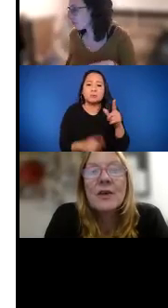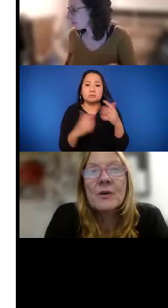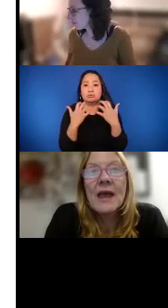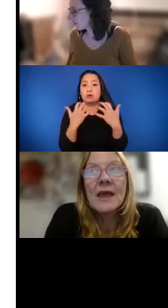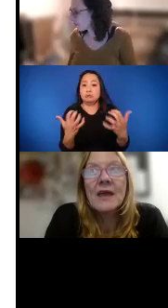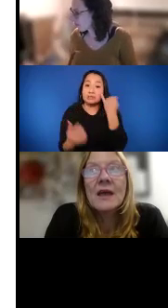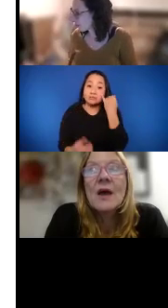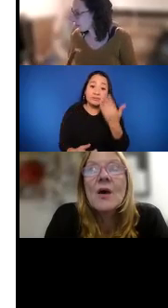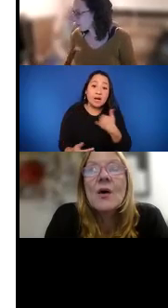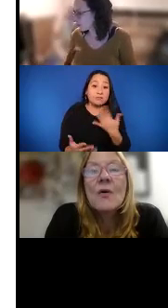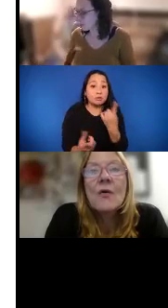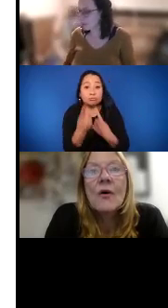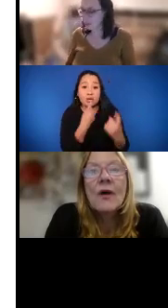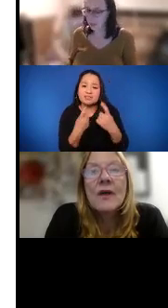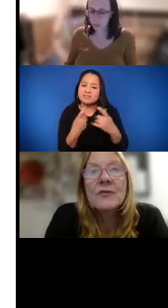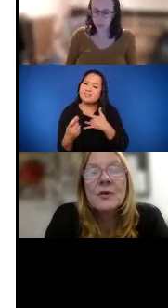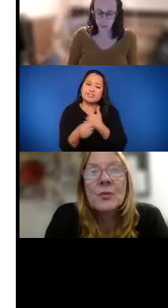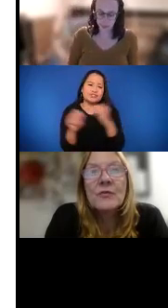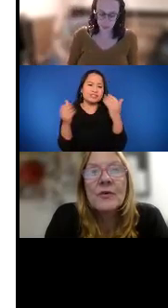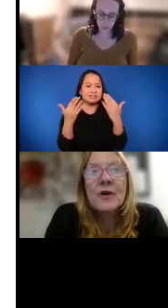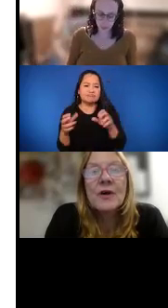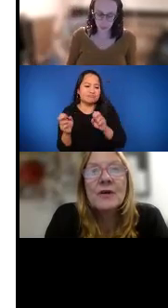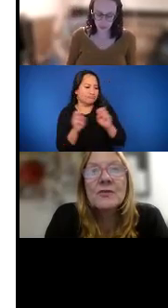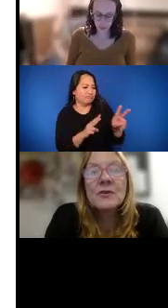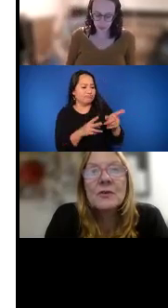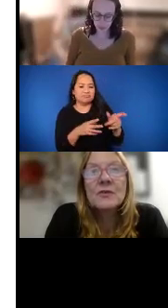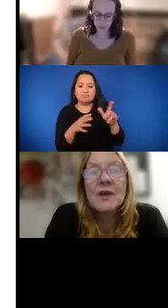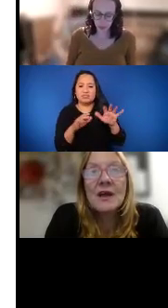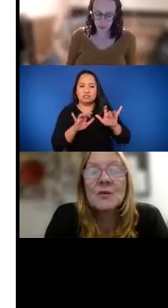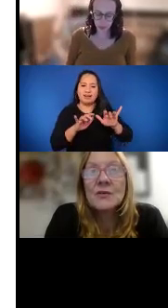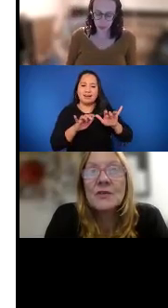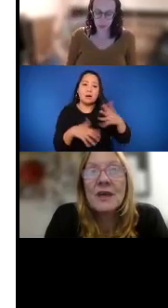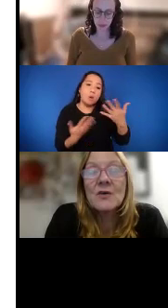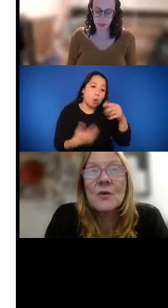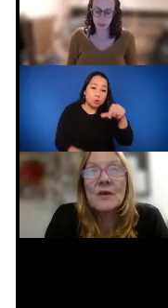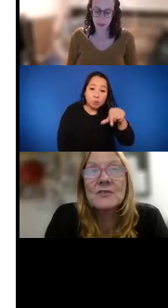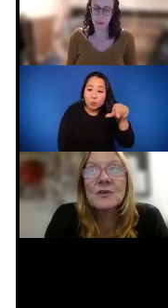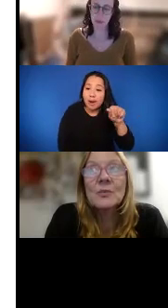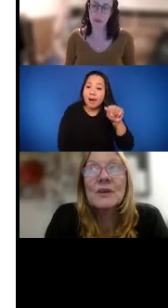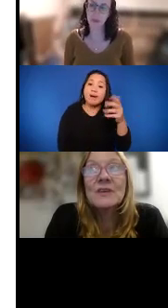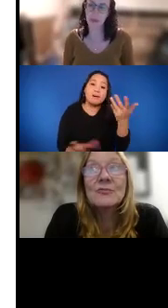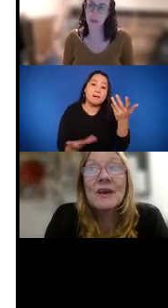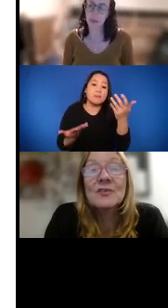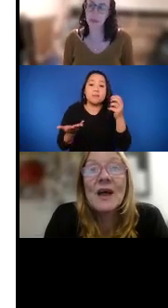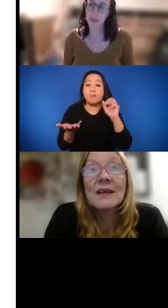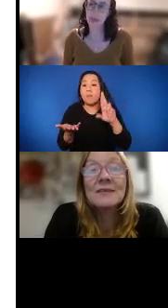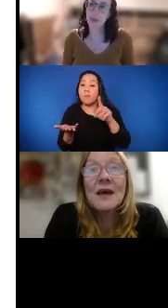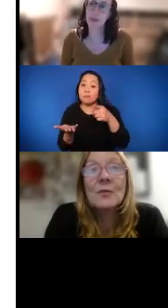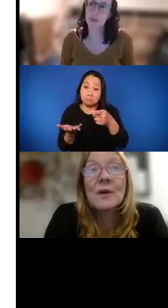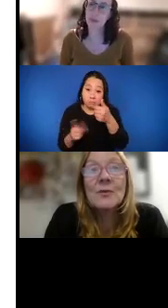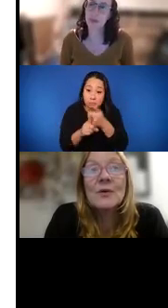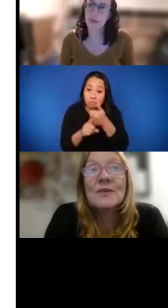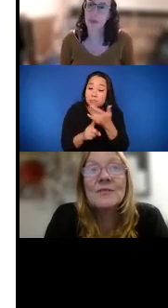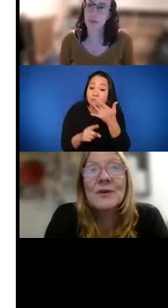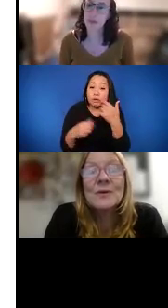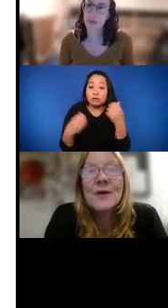in the Q&A. Or if you prefer to sign or say your question, please raise your hand and